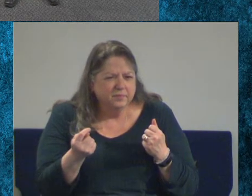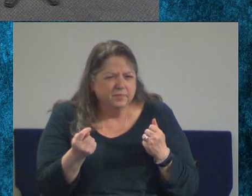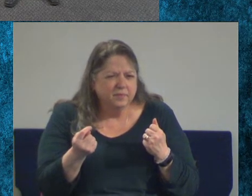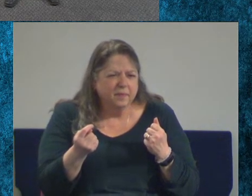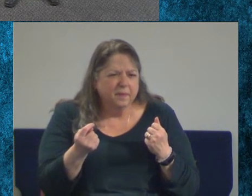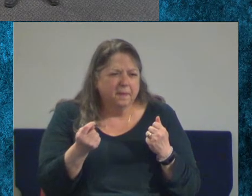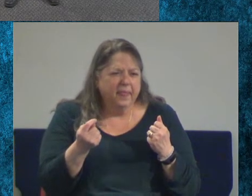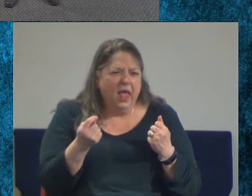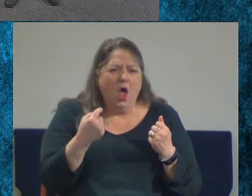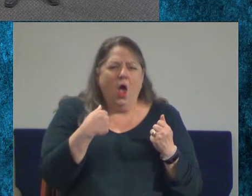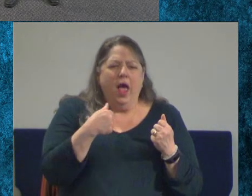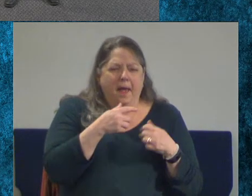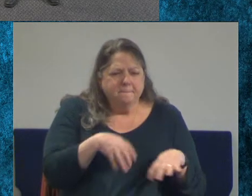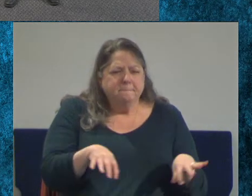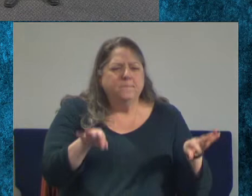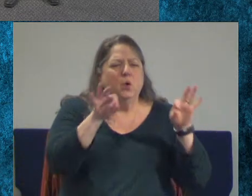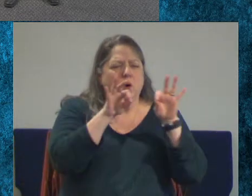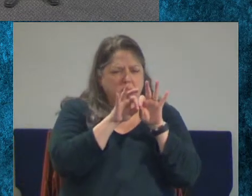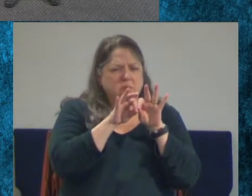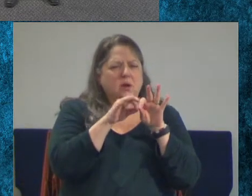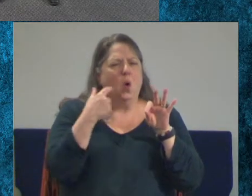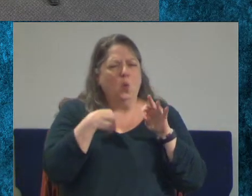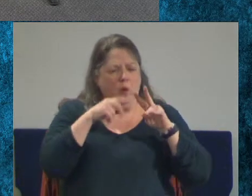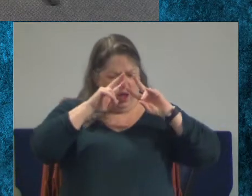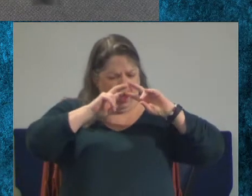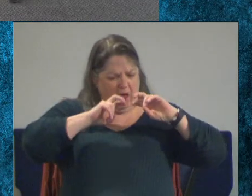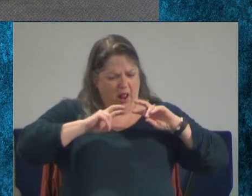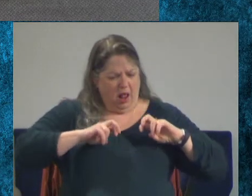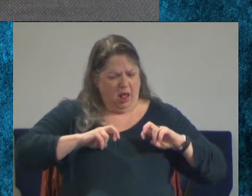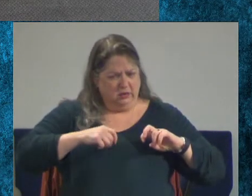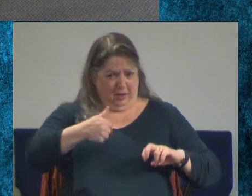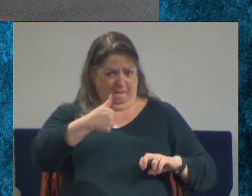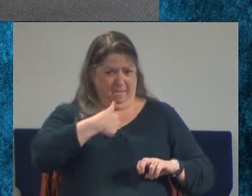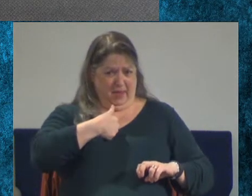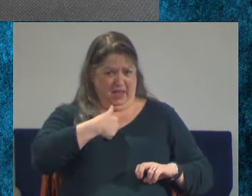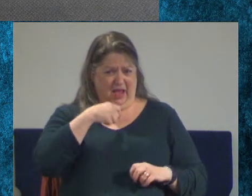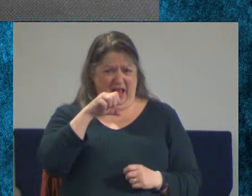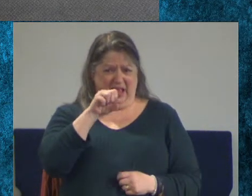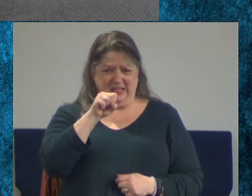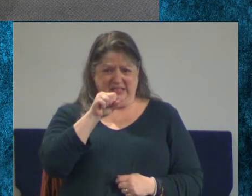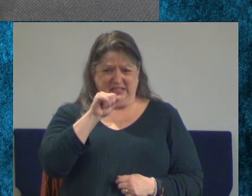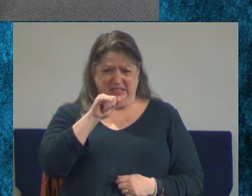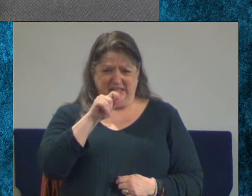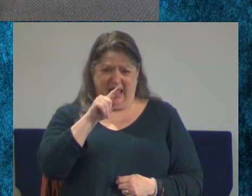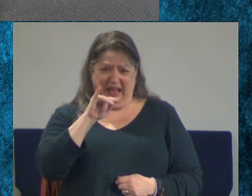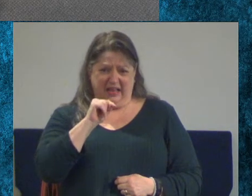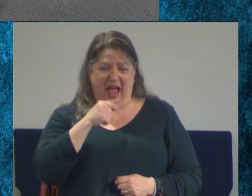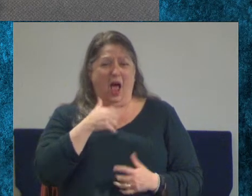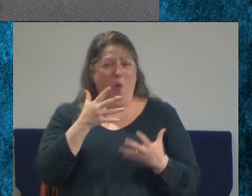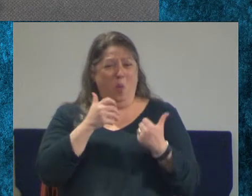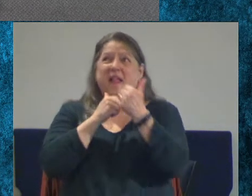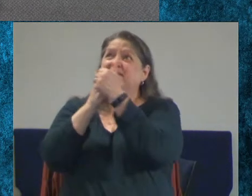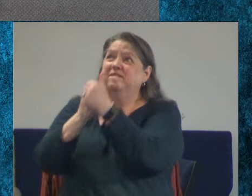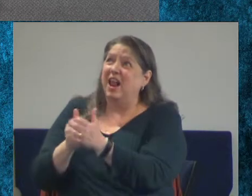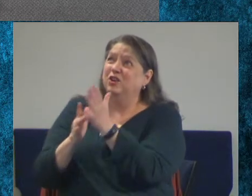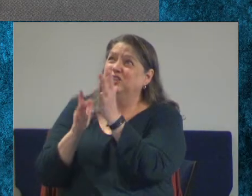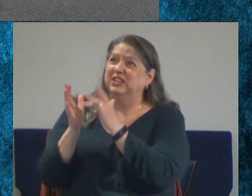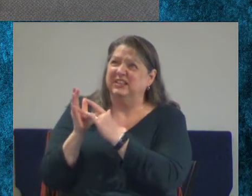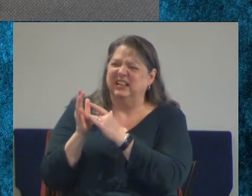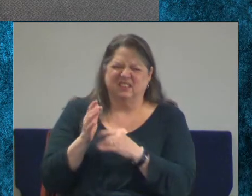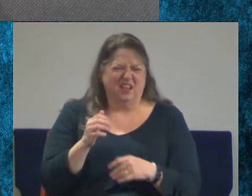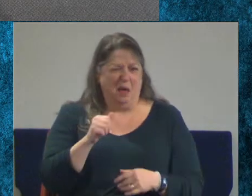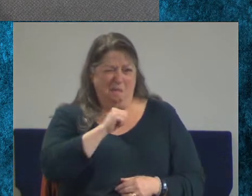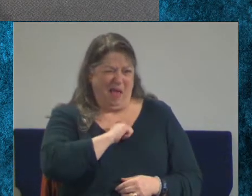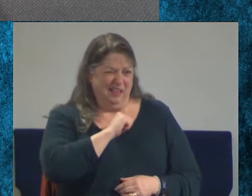think we are. If you see yourself as a saint, you have more reason to honor the Lord. If you see yourself as a sinner,